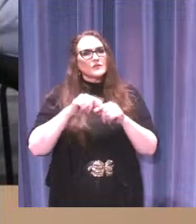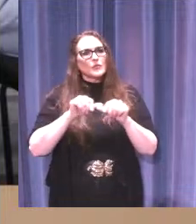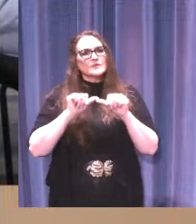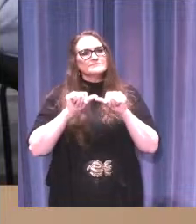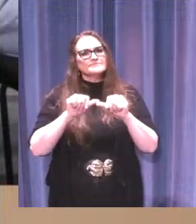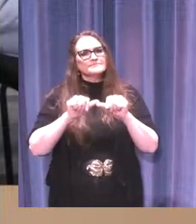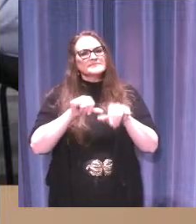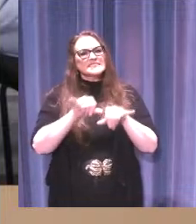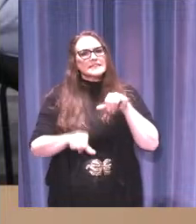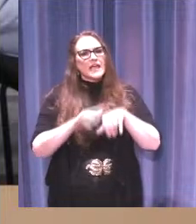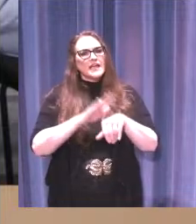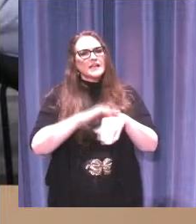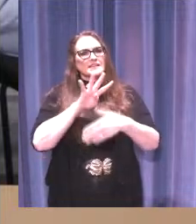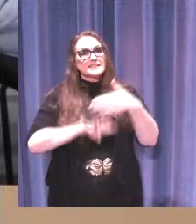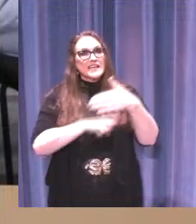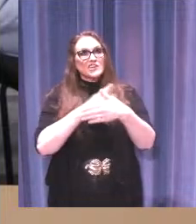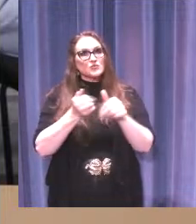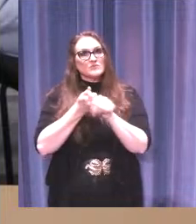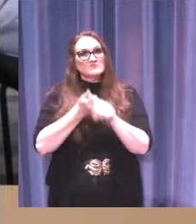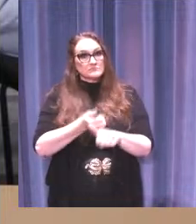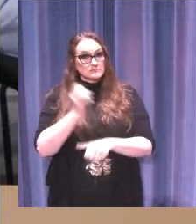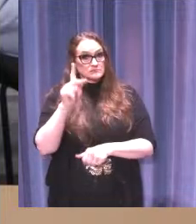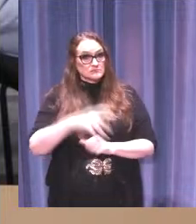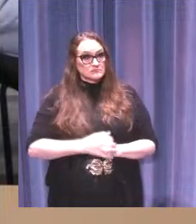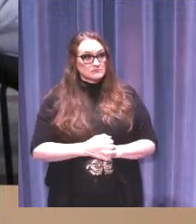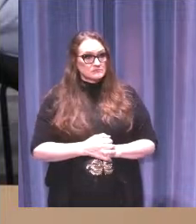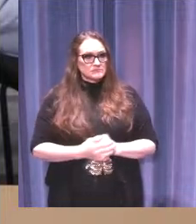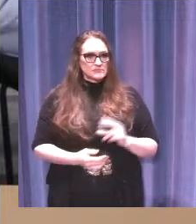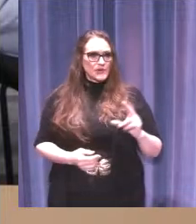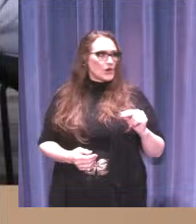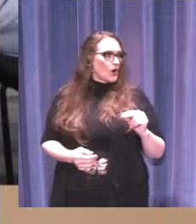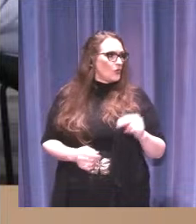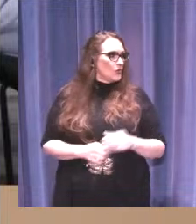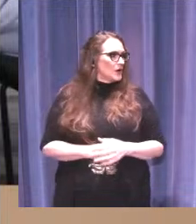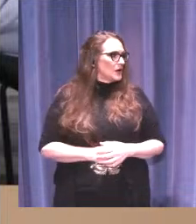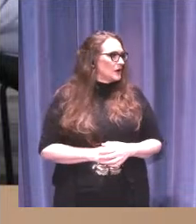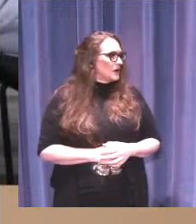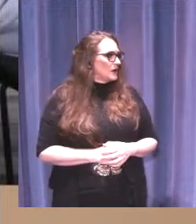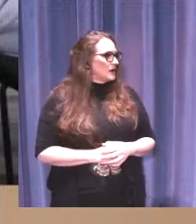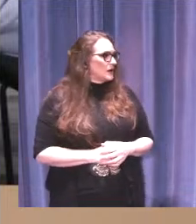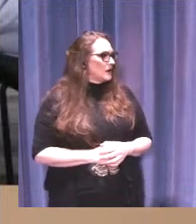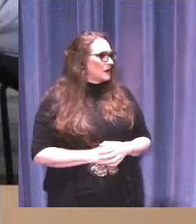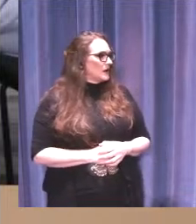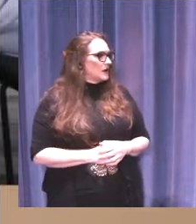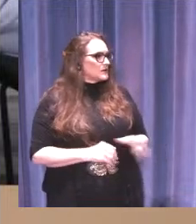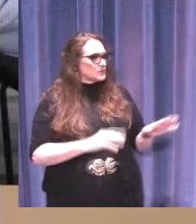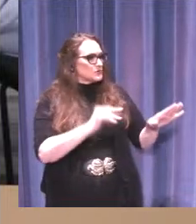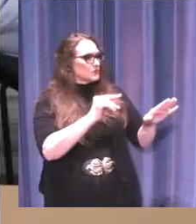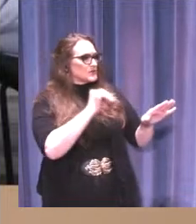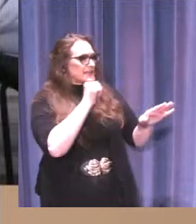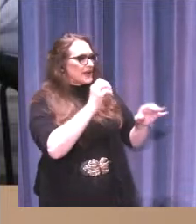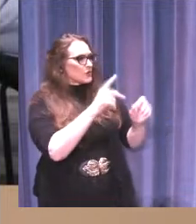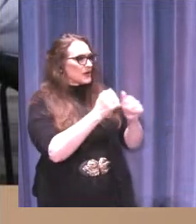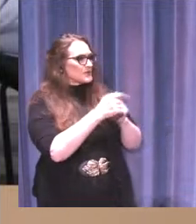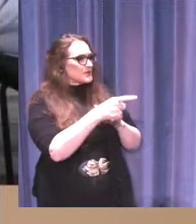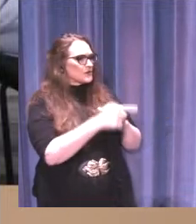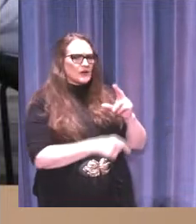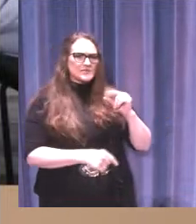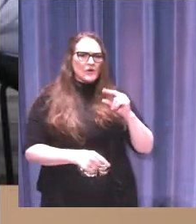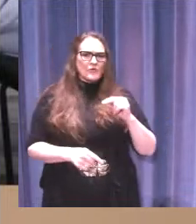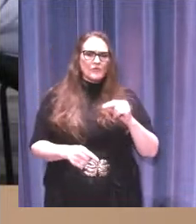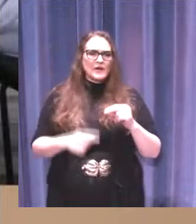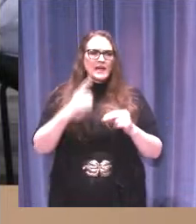then. Is that okay with everyone? No. Okay. No. It's not okay with you? No, I think